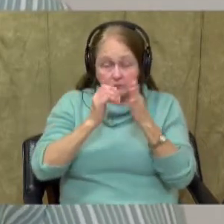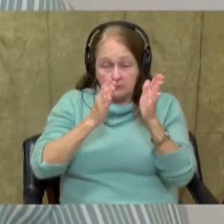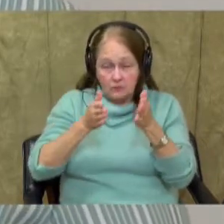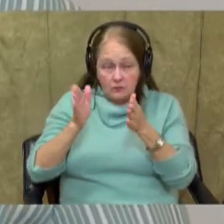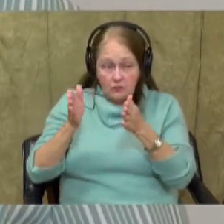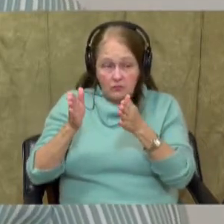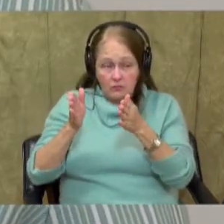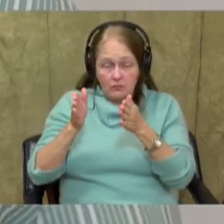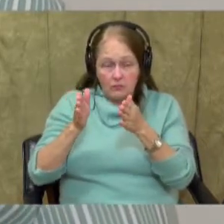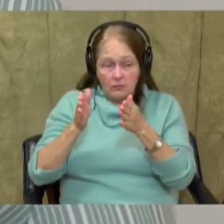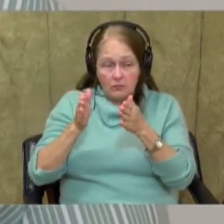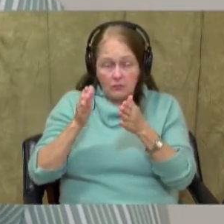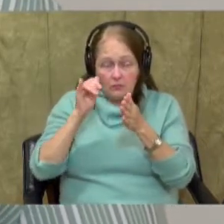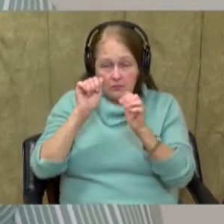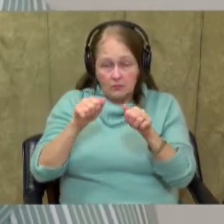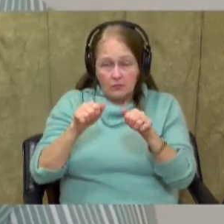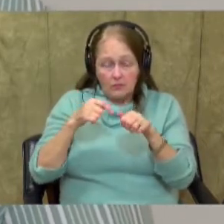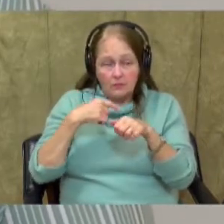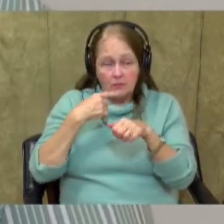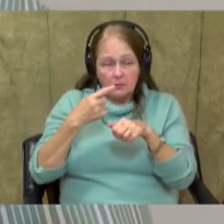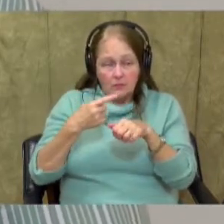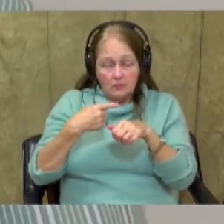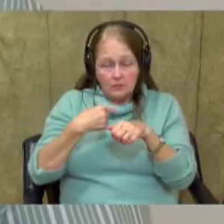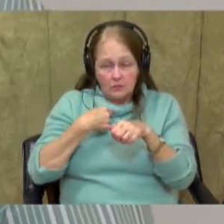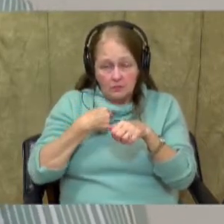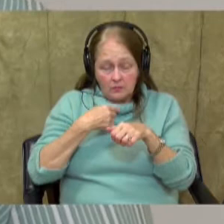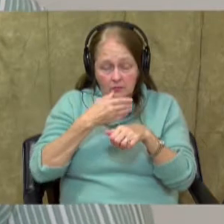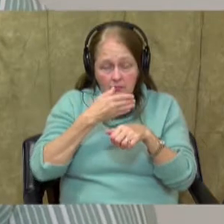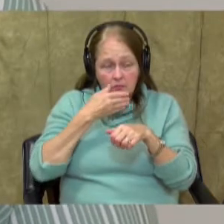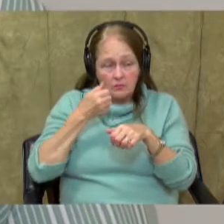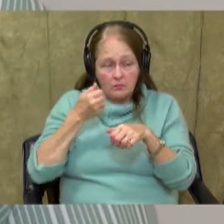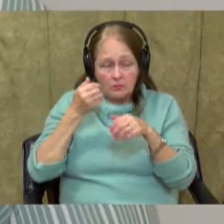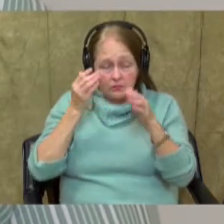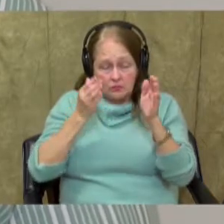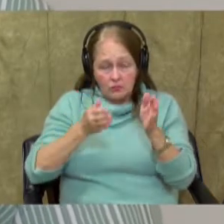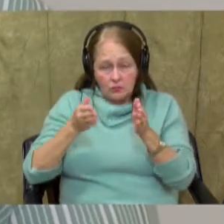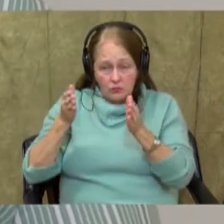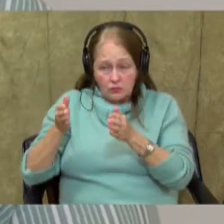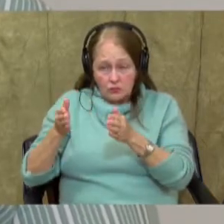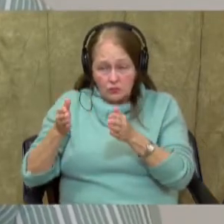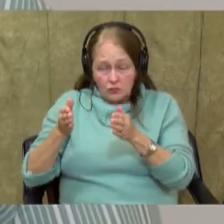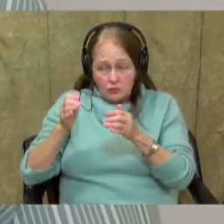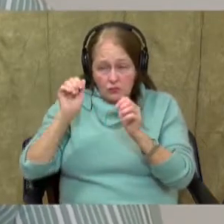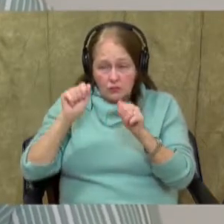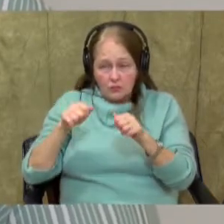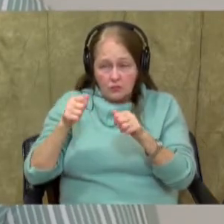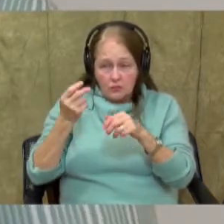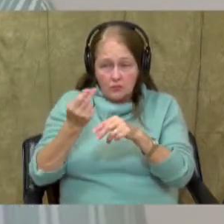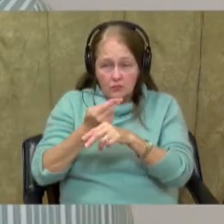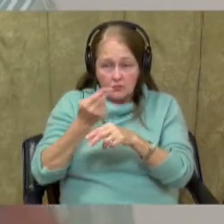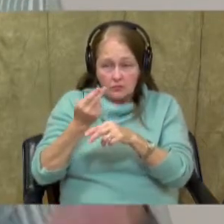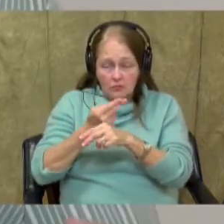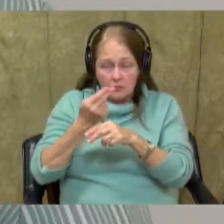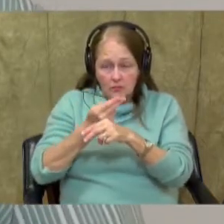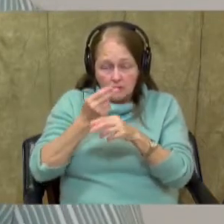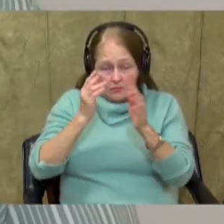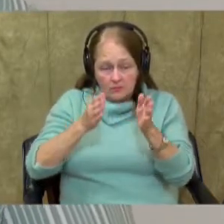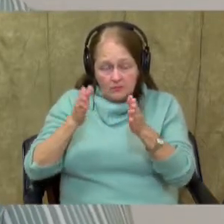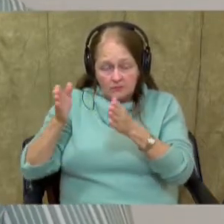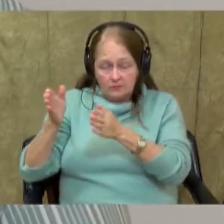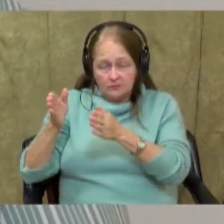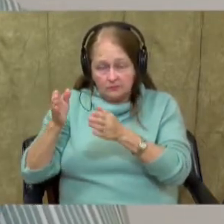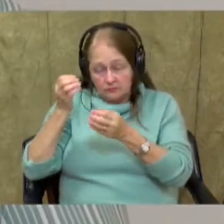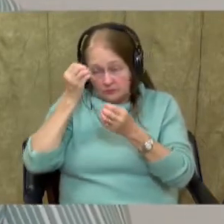organizing information, can you tell me the best graphic organizer that we could use in order to organize